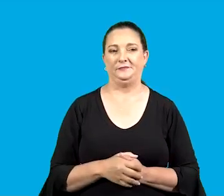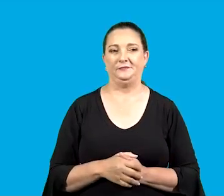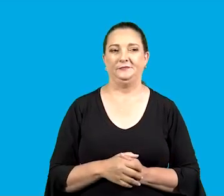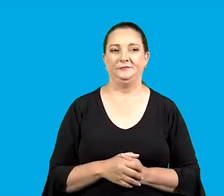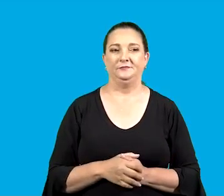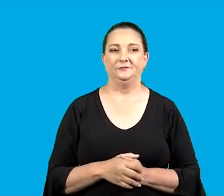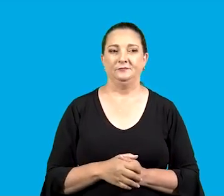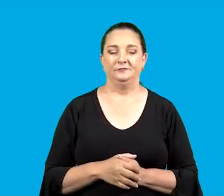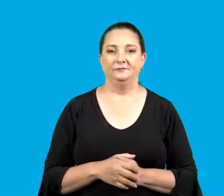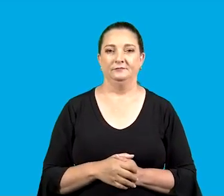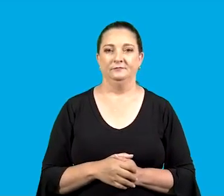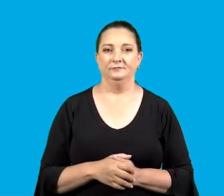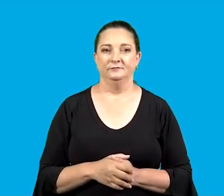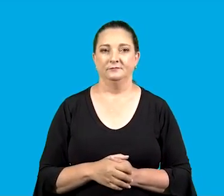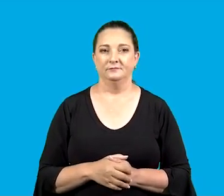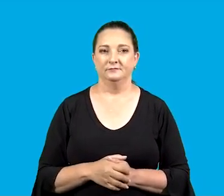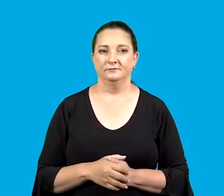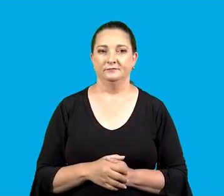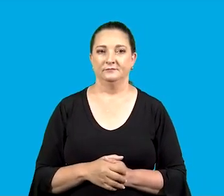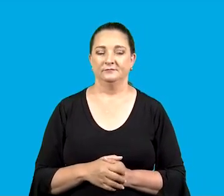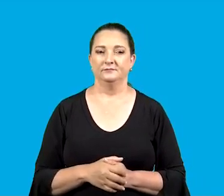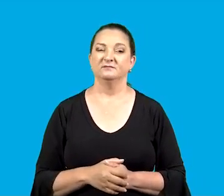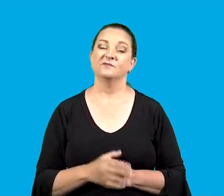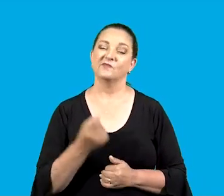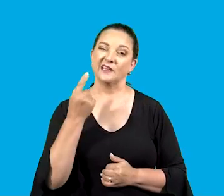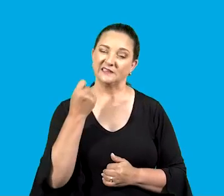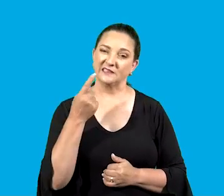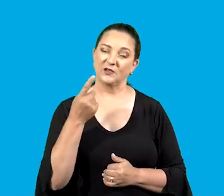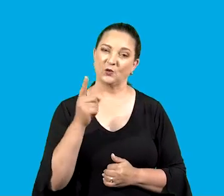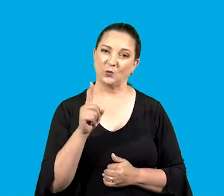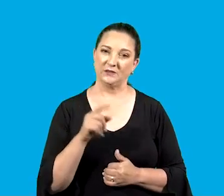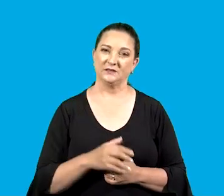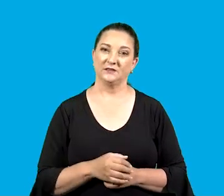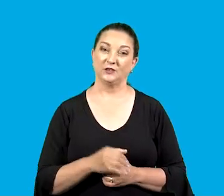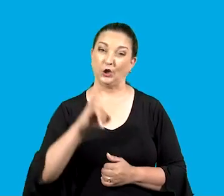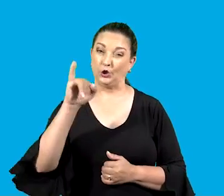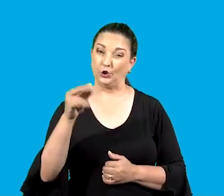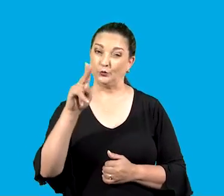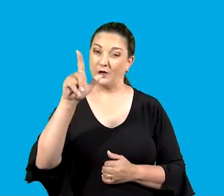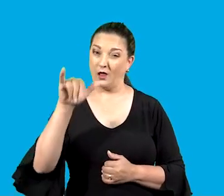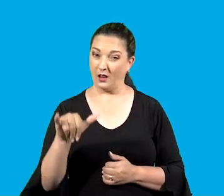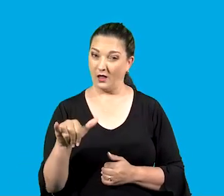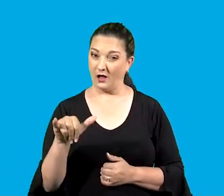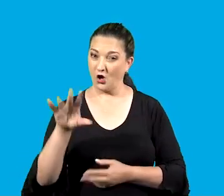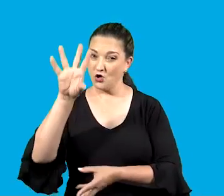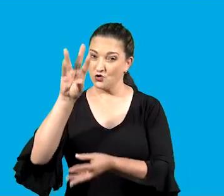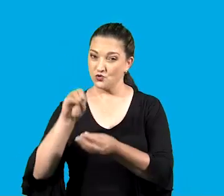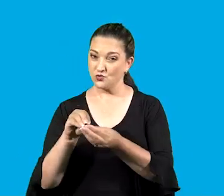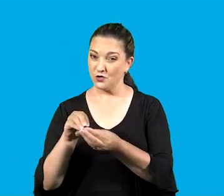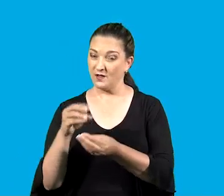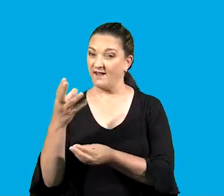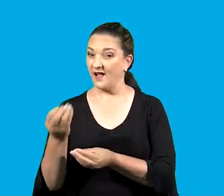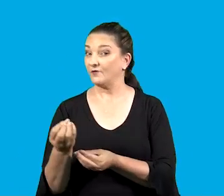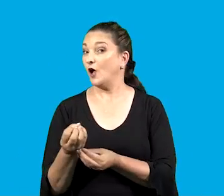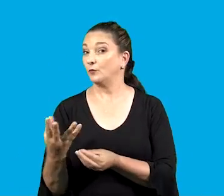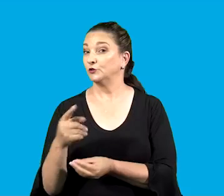sales in the month of July. We understand that here in July, we have total sales